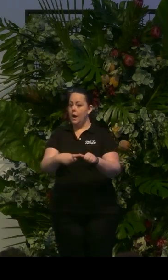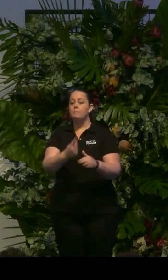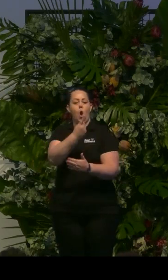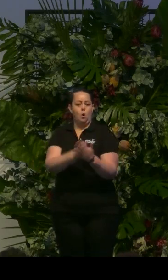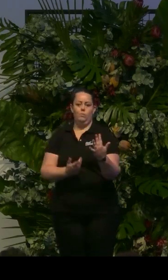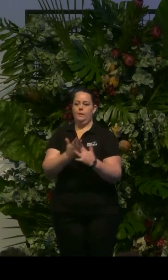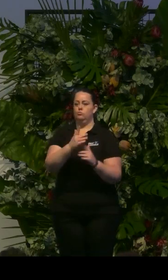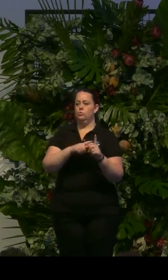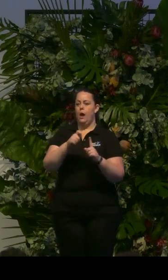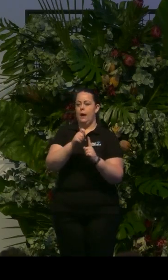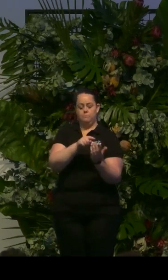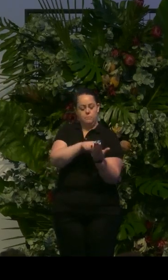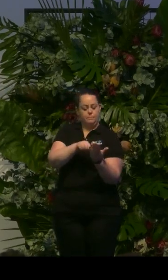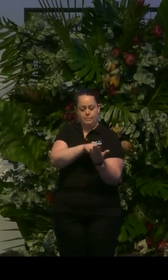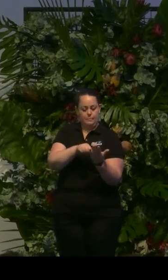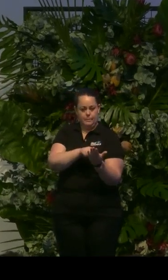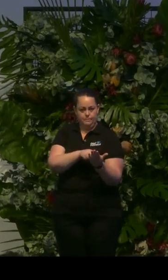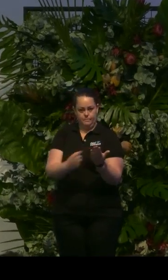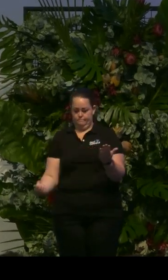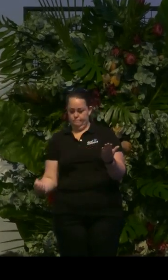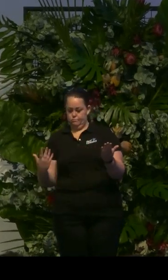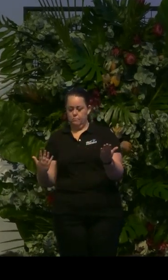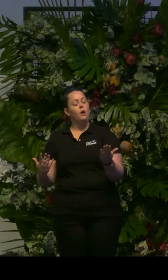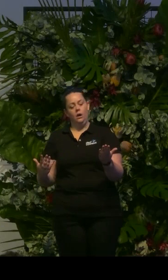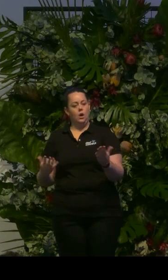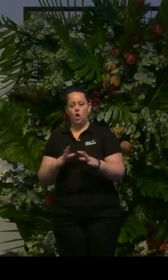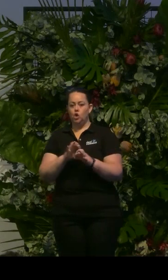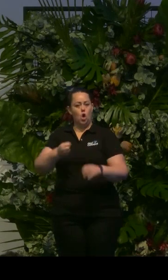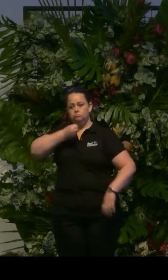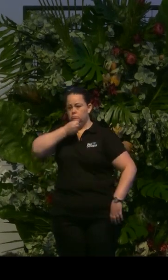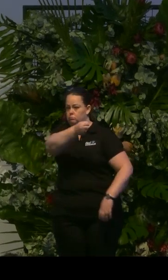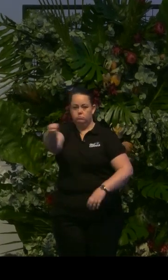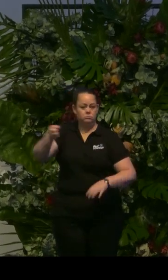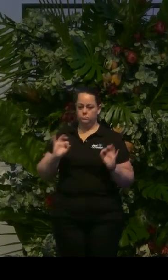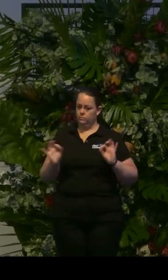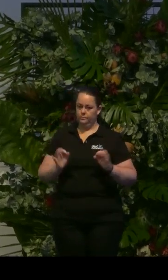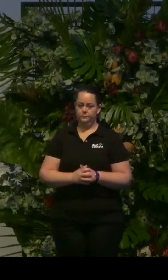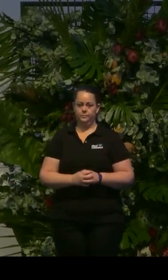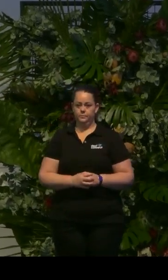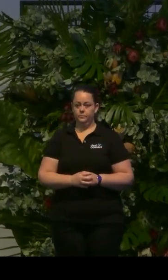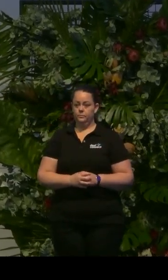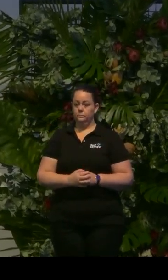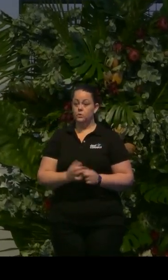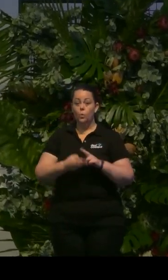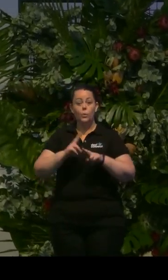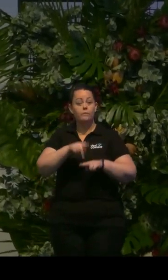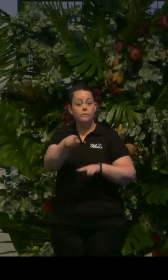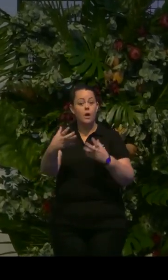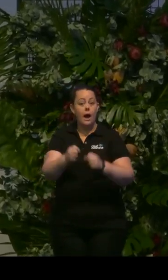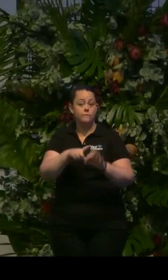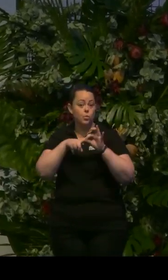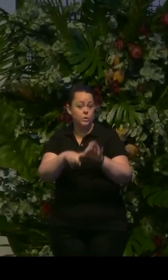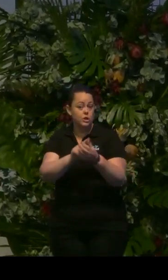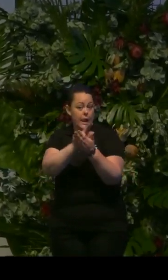only, rather than through a sort of a roving mic. So please do, if you have questions and want to contribute to the discussion, please download the